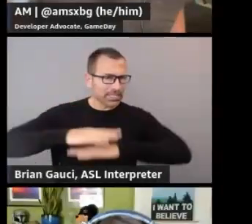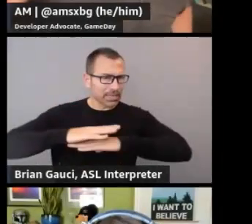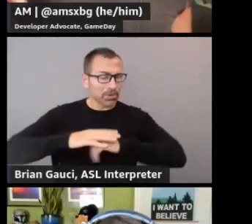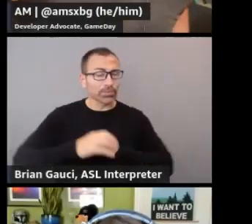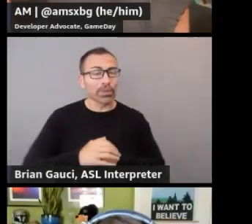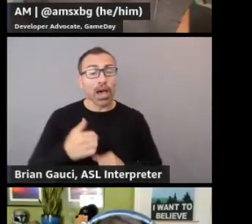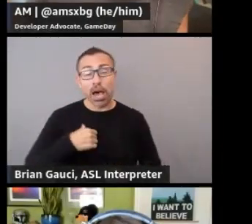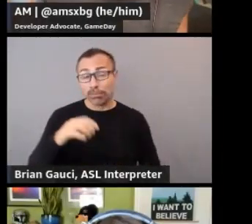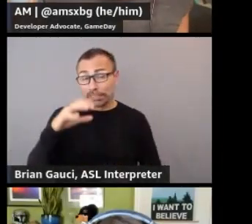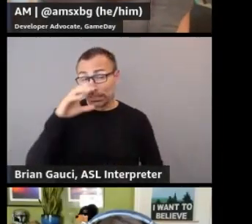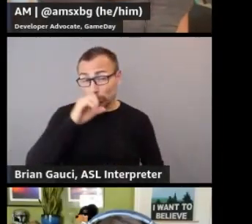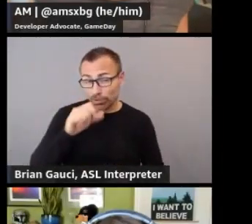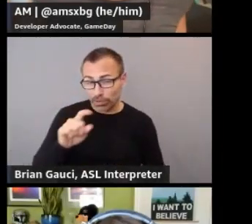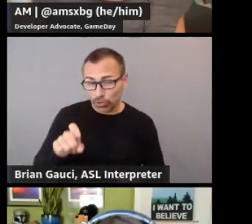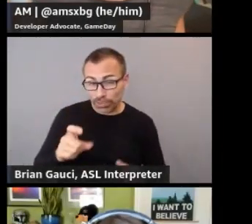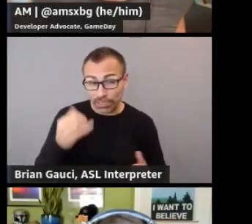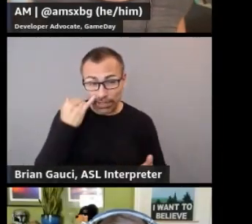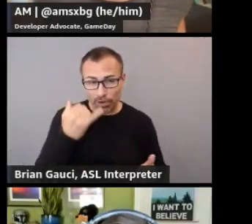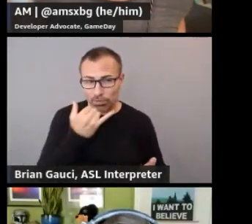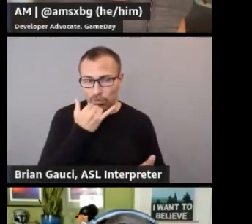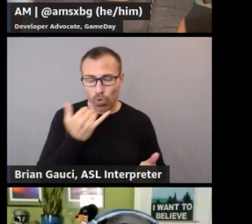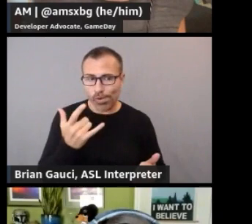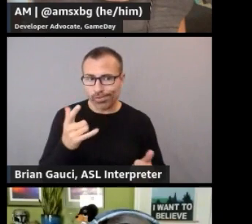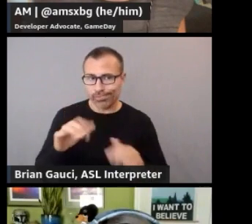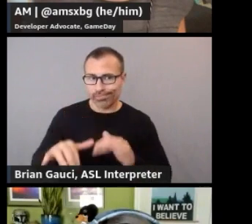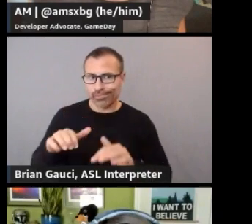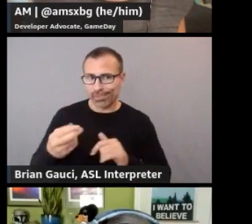please tell me if I'm wrong here in chat.